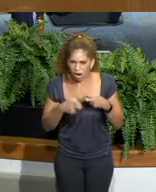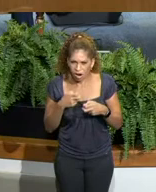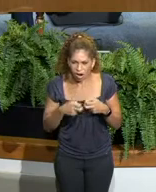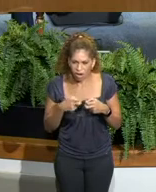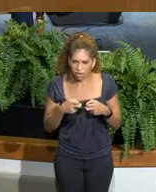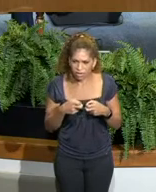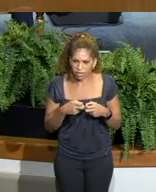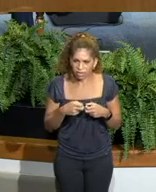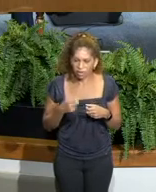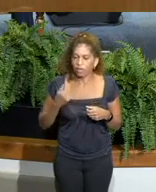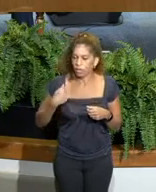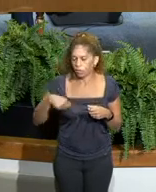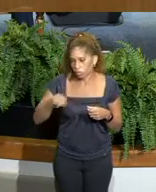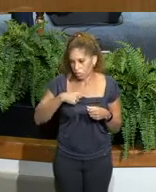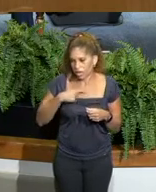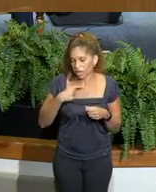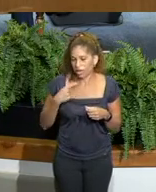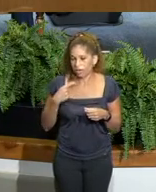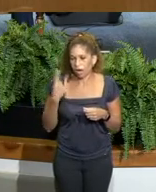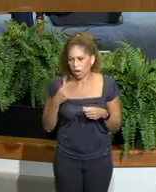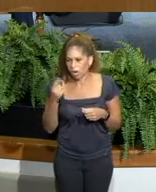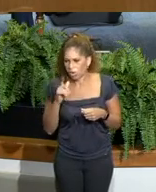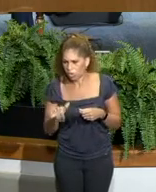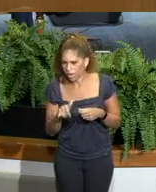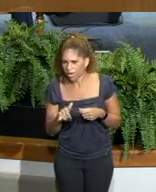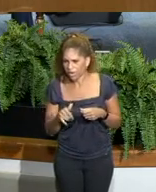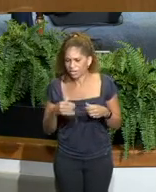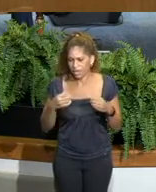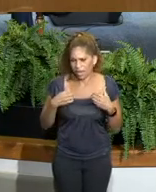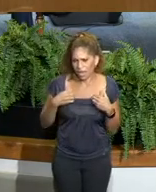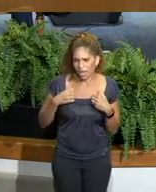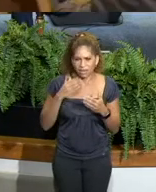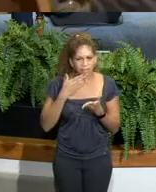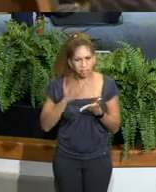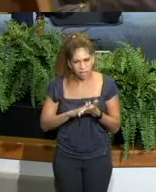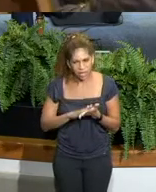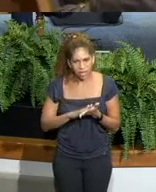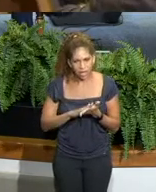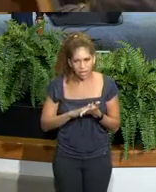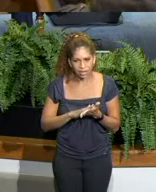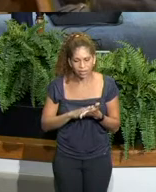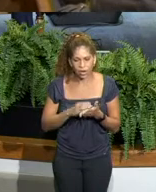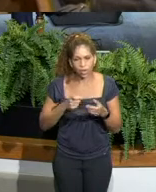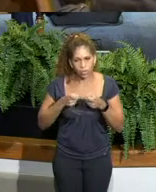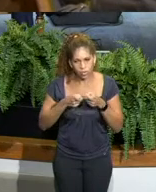say, we've always had evil rulers. Why are you so surprised?